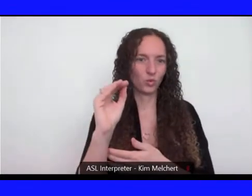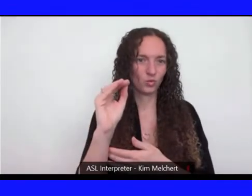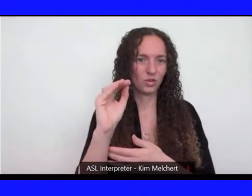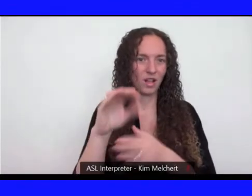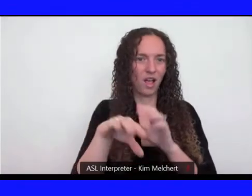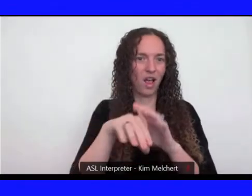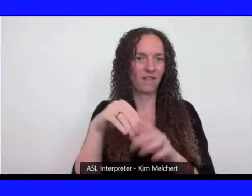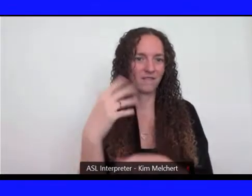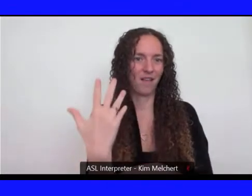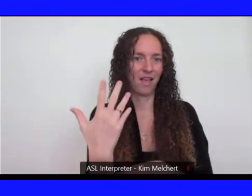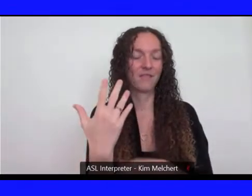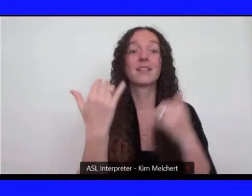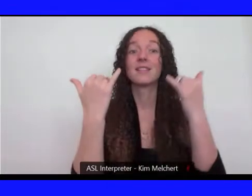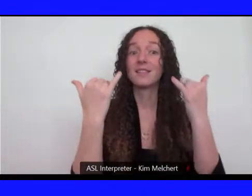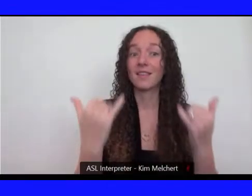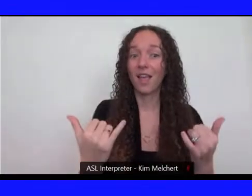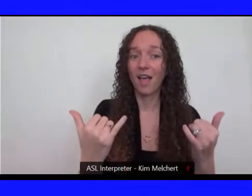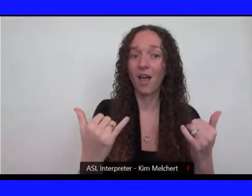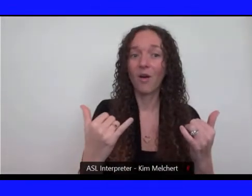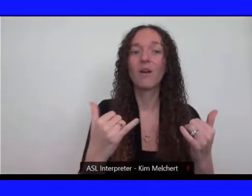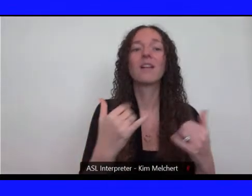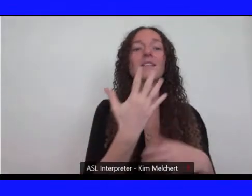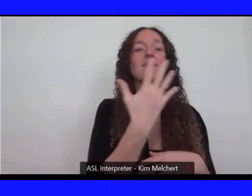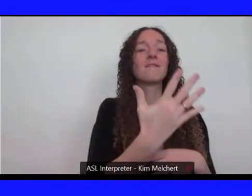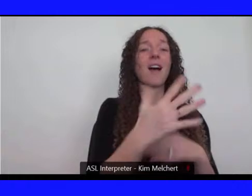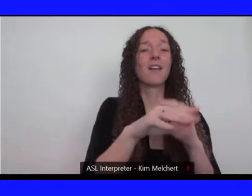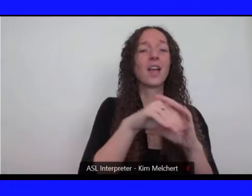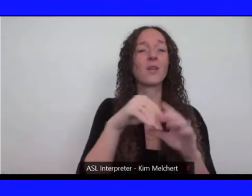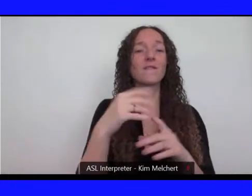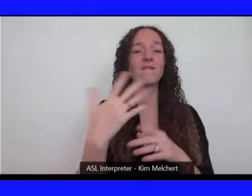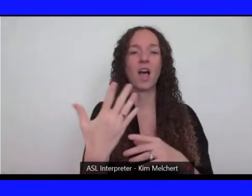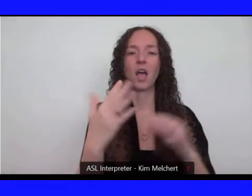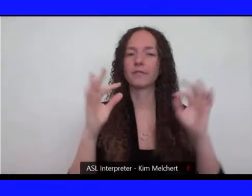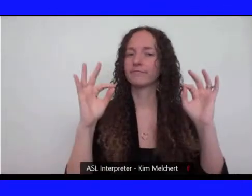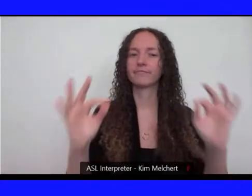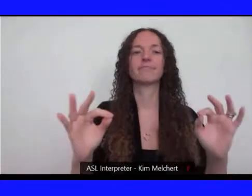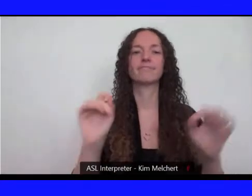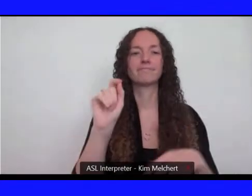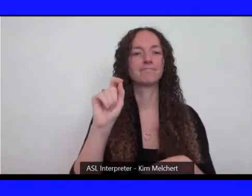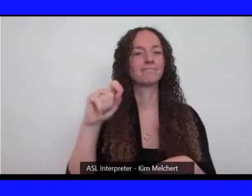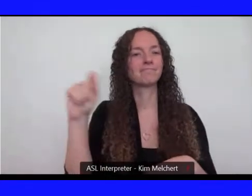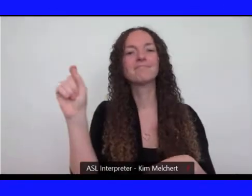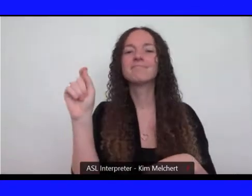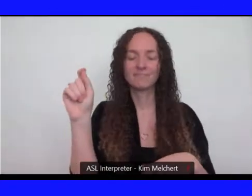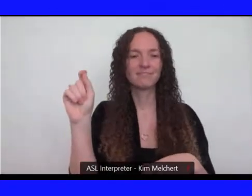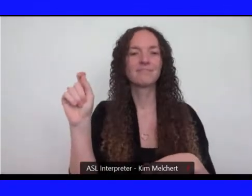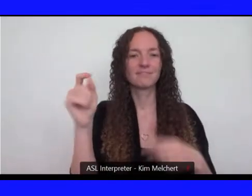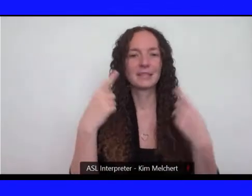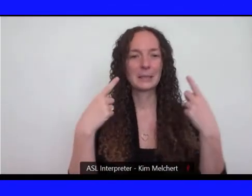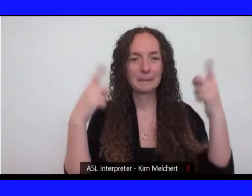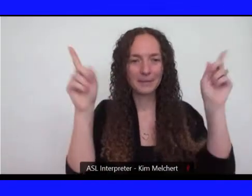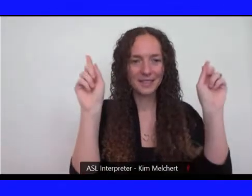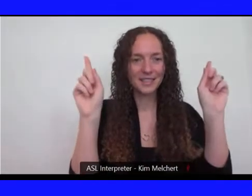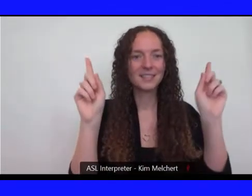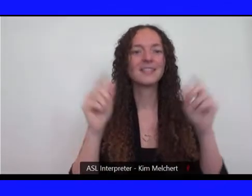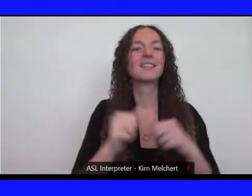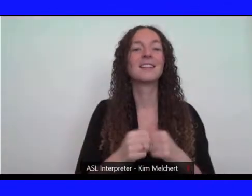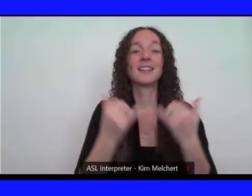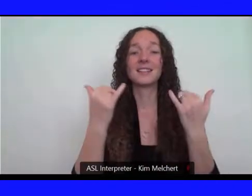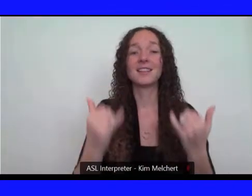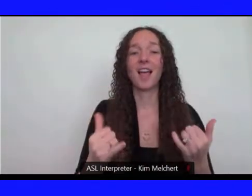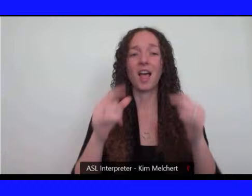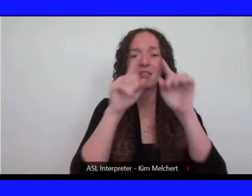to really see where we have to maybe spend more focus in